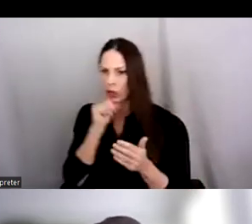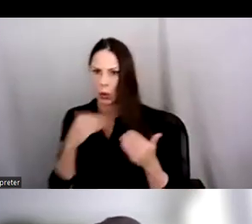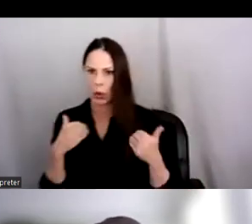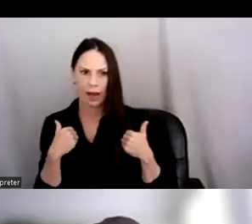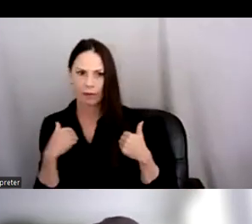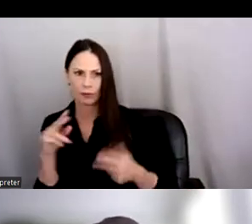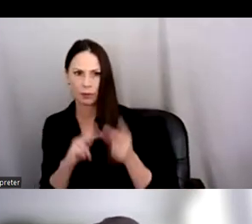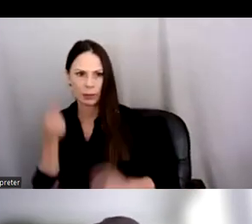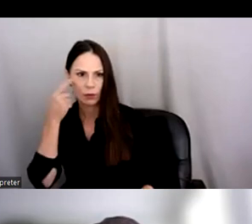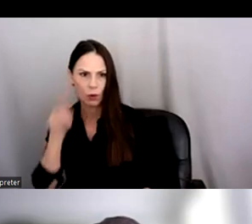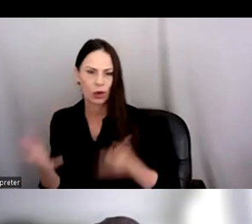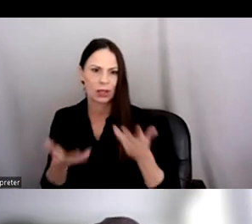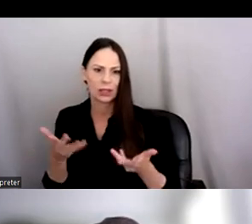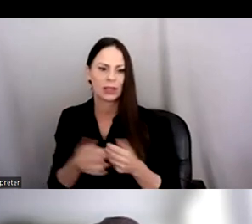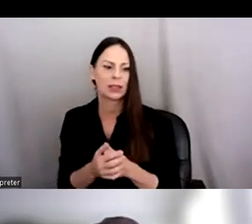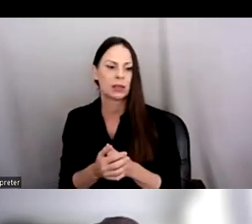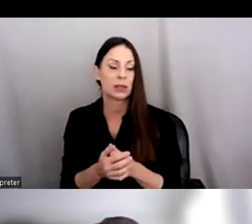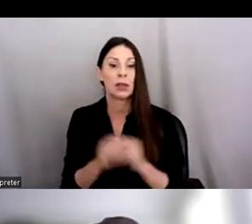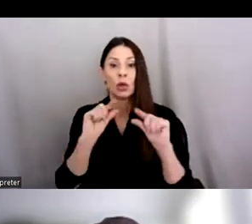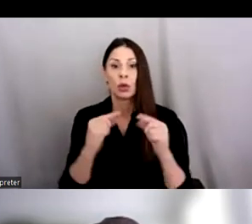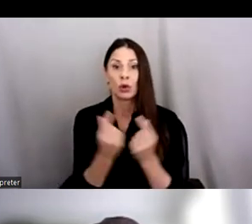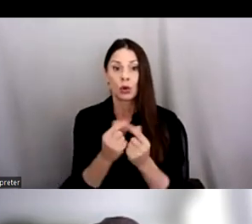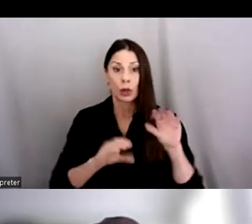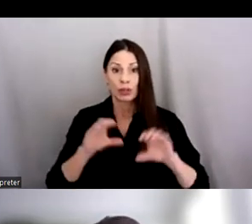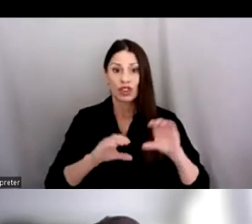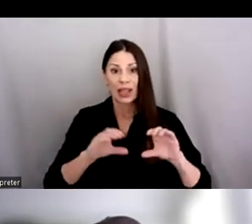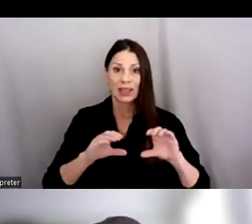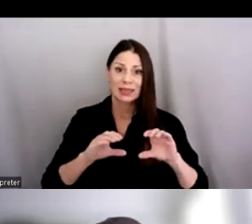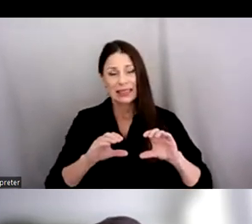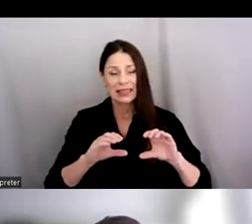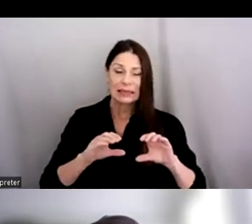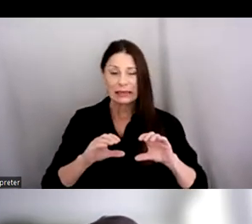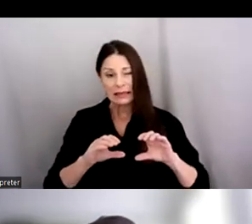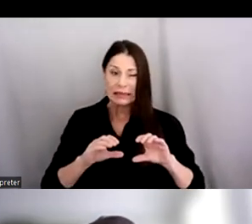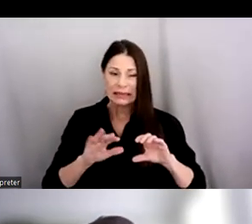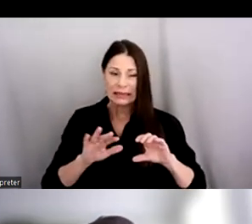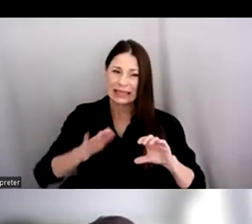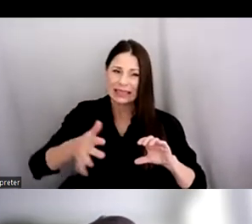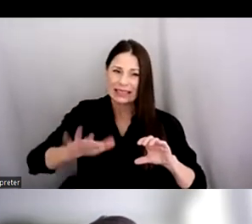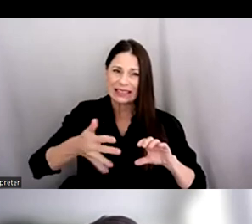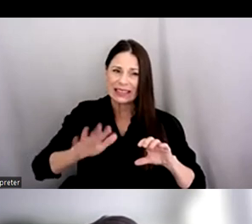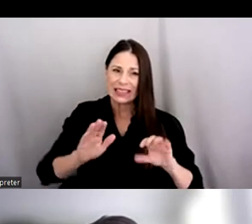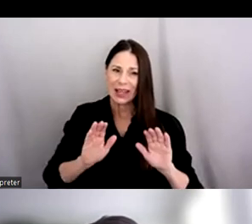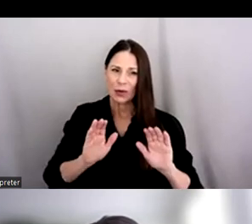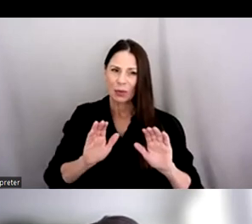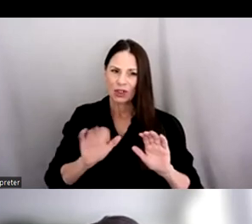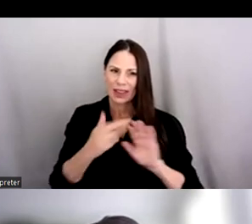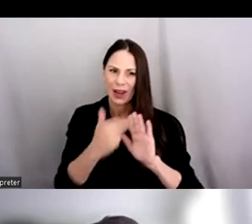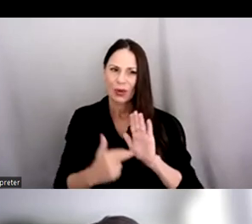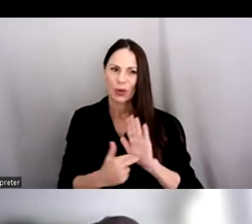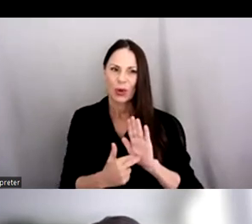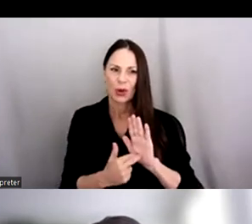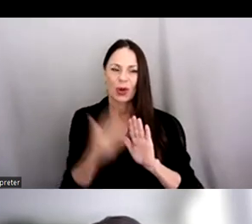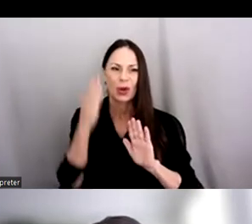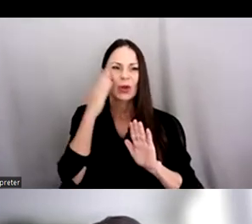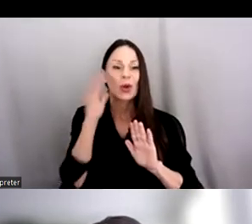say group chat is probably pushing that rule that says that you can, you know, right?